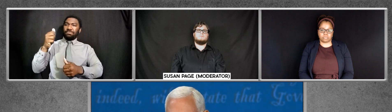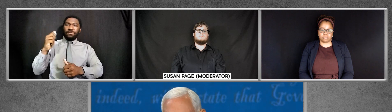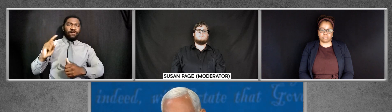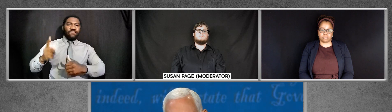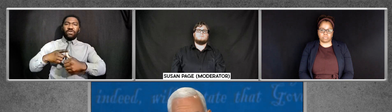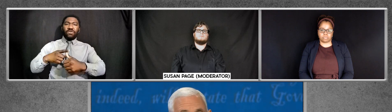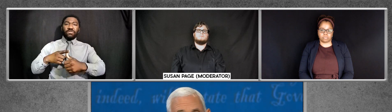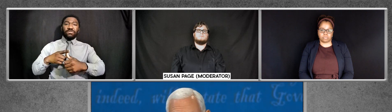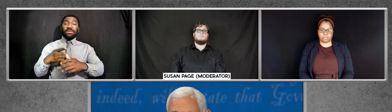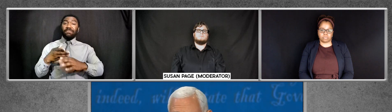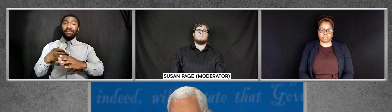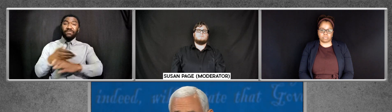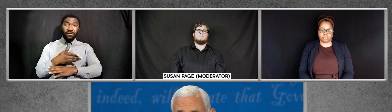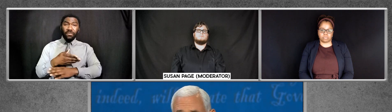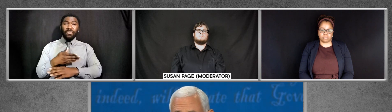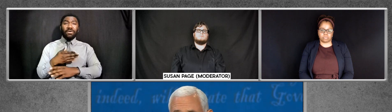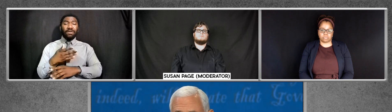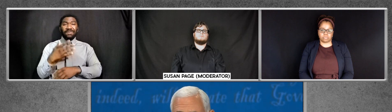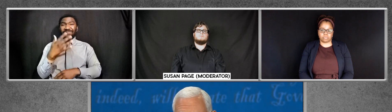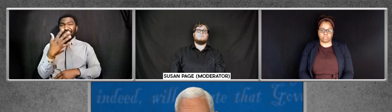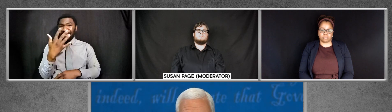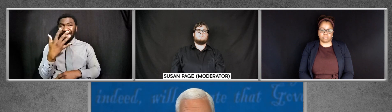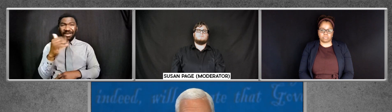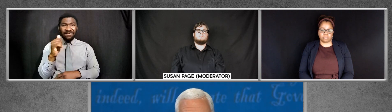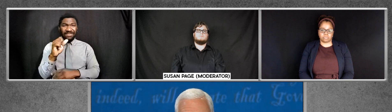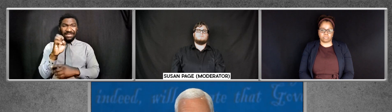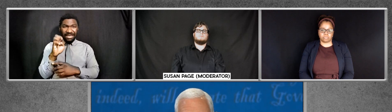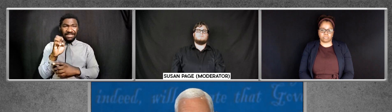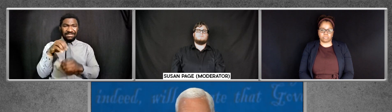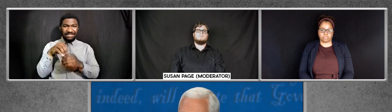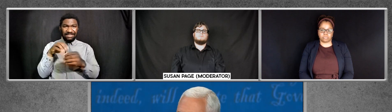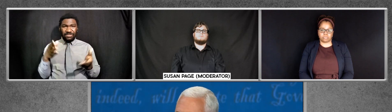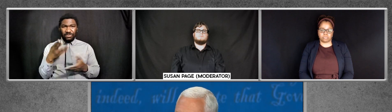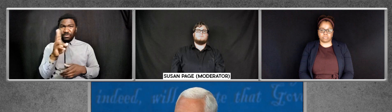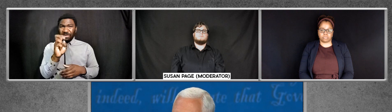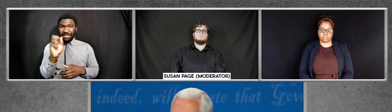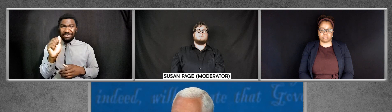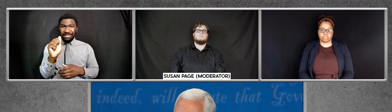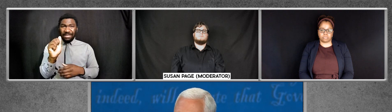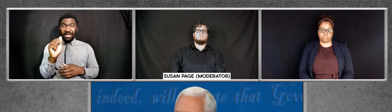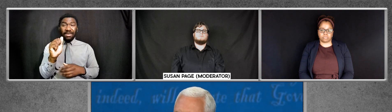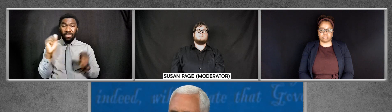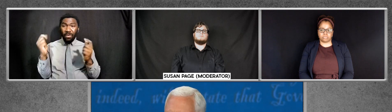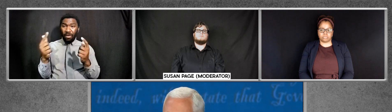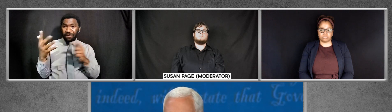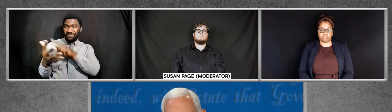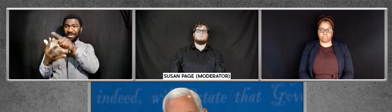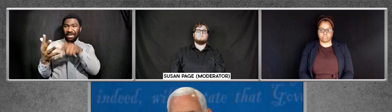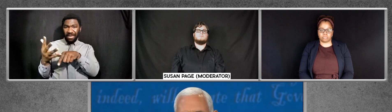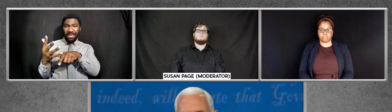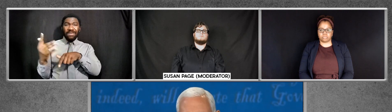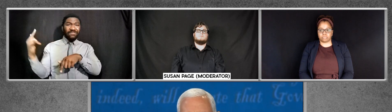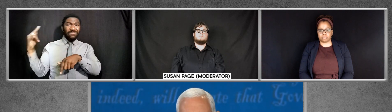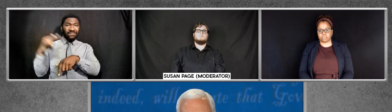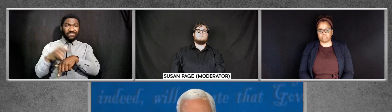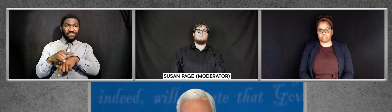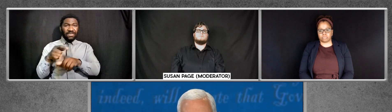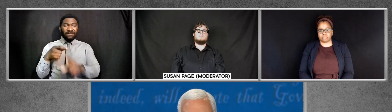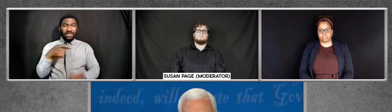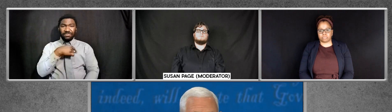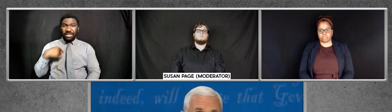cases in the United States, all people who had returned from China, President Donald Trump did what no other American president had ever